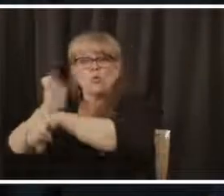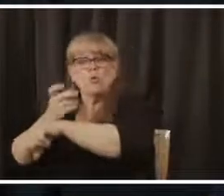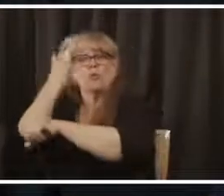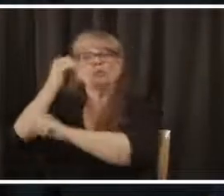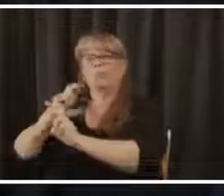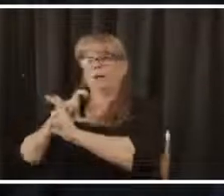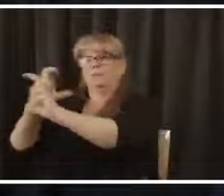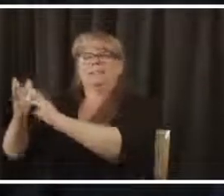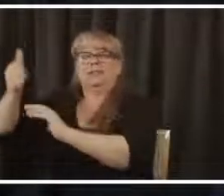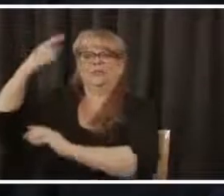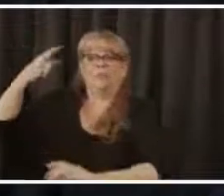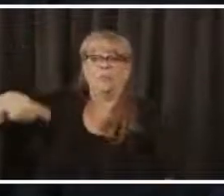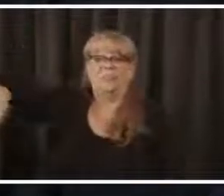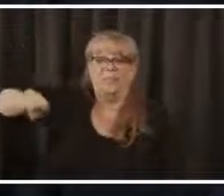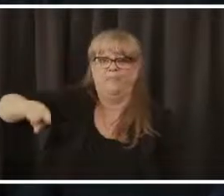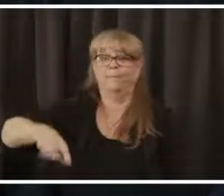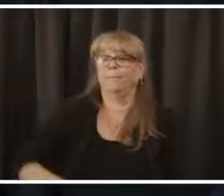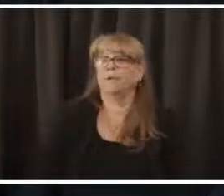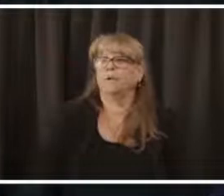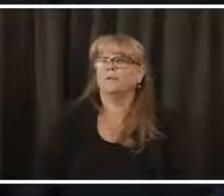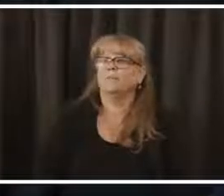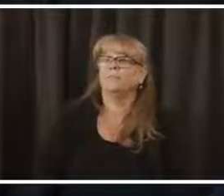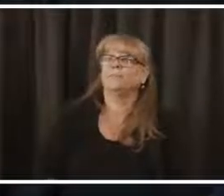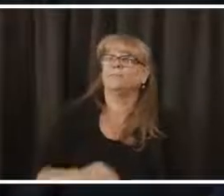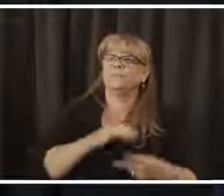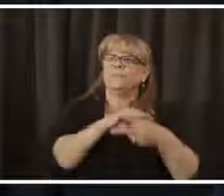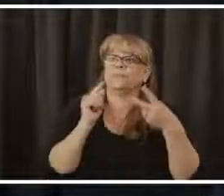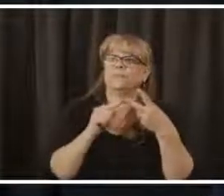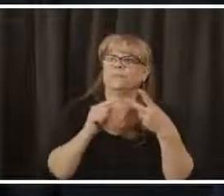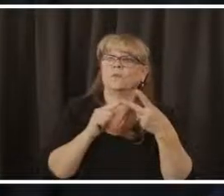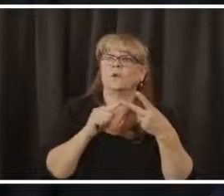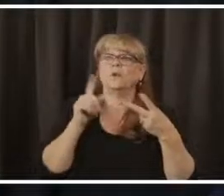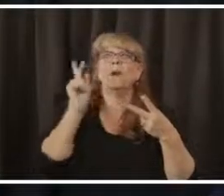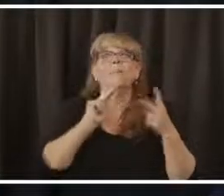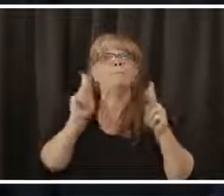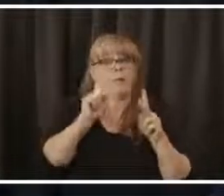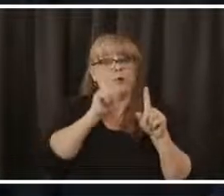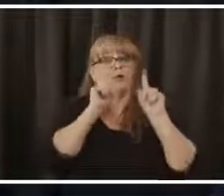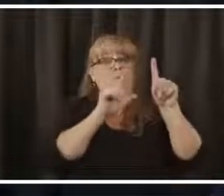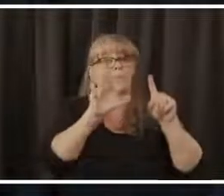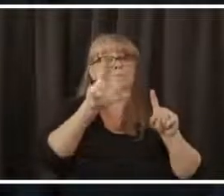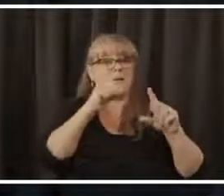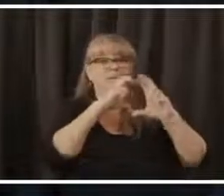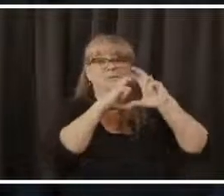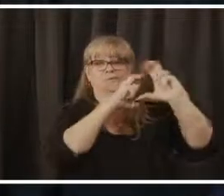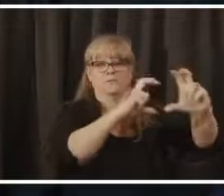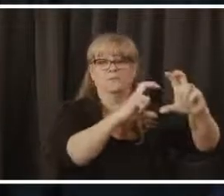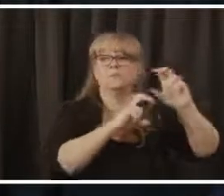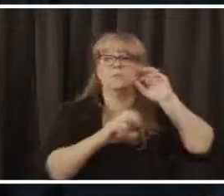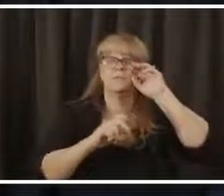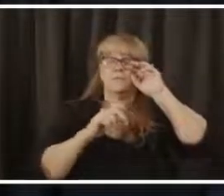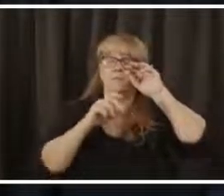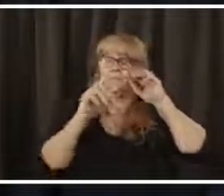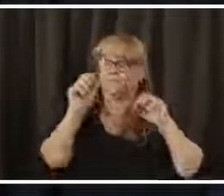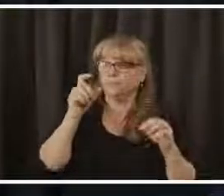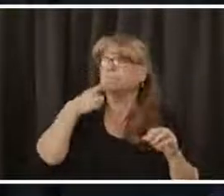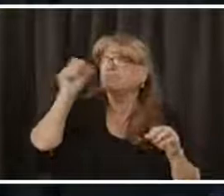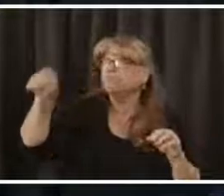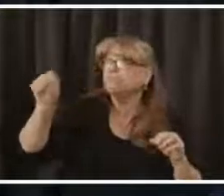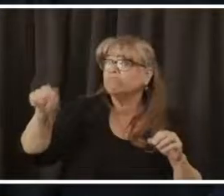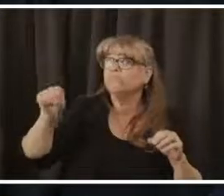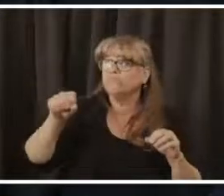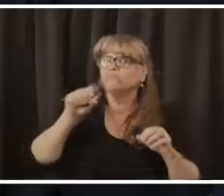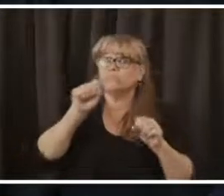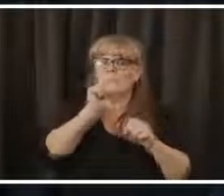Are we seeing people sort of turn up for those buses? Like, what's the turnout been like? Yes, they are taking appointments and also walk-ins at those